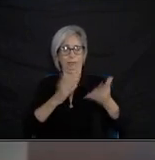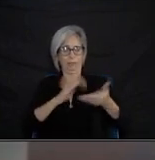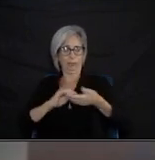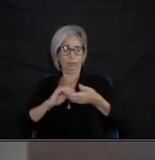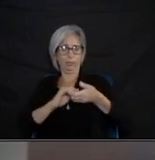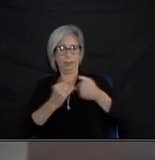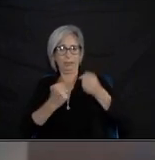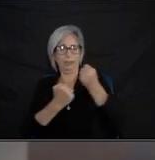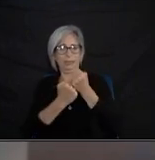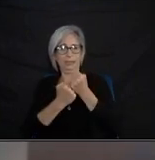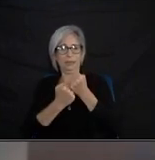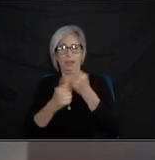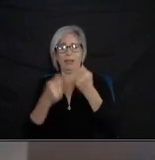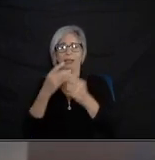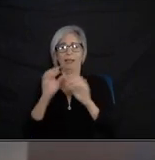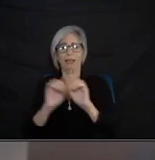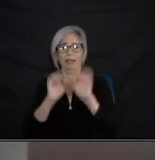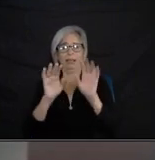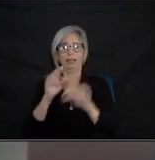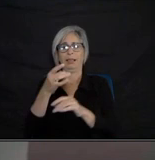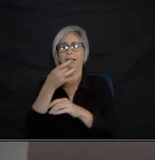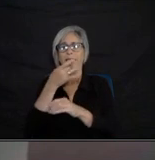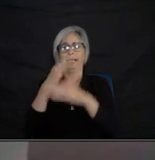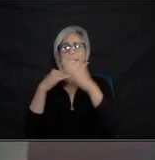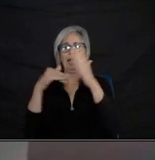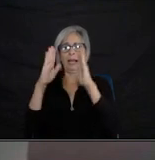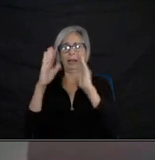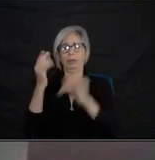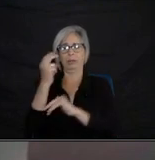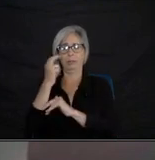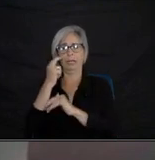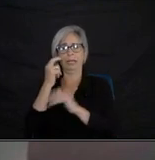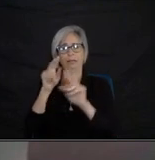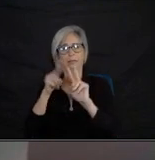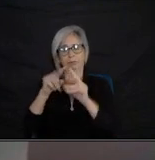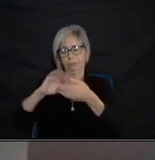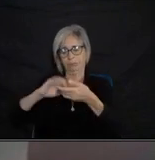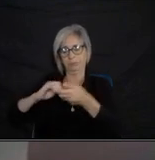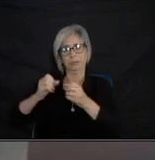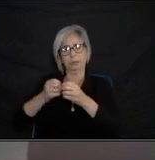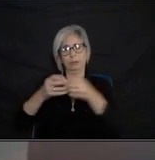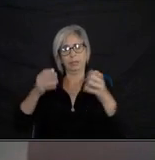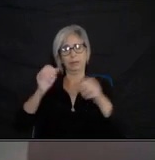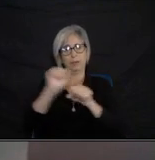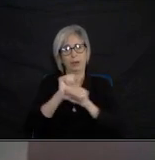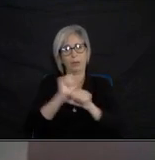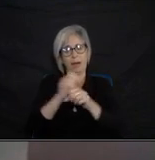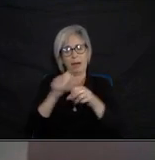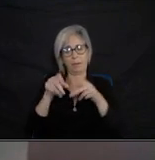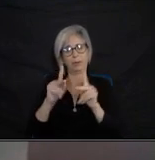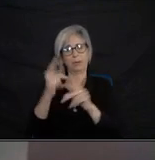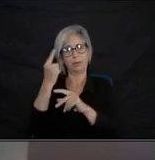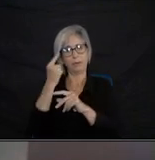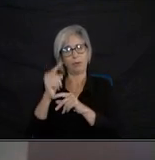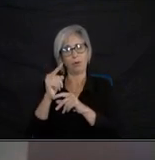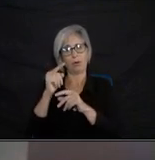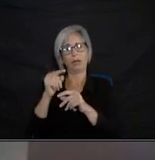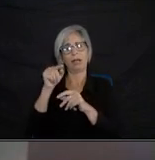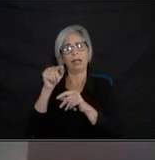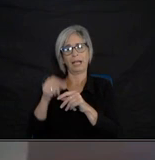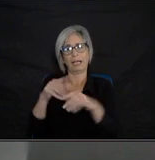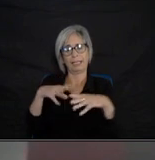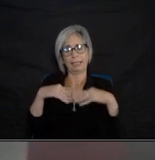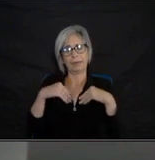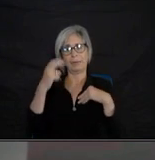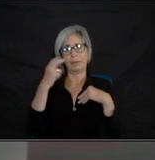assistance of the Lighthouse for the Blind of the Palm Beaches, can look forward to a continued expansion of employment opportunities for and greater acceptance of